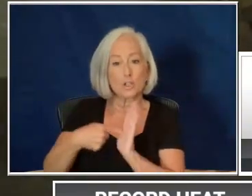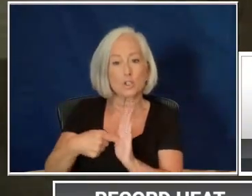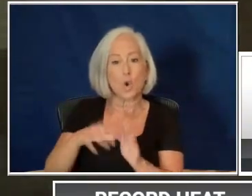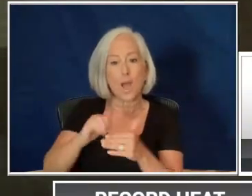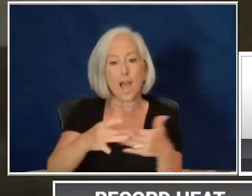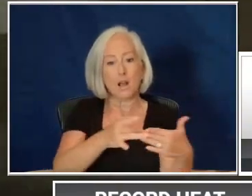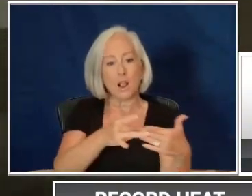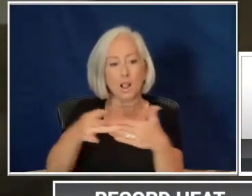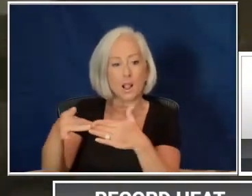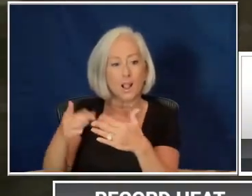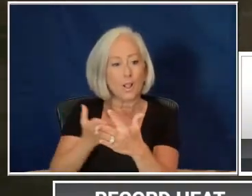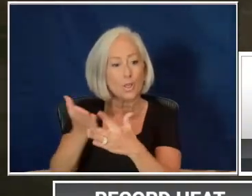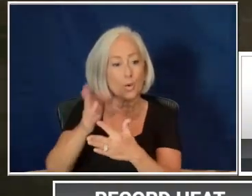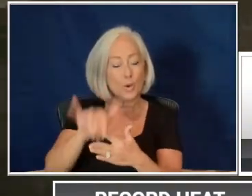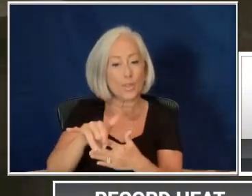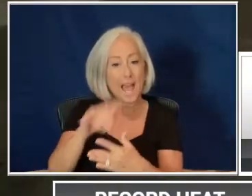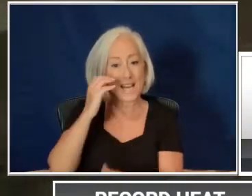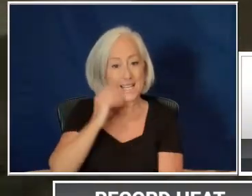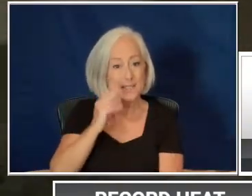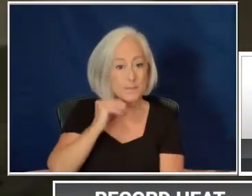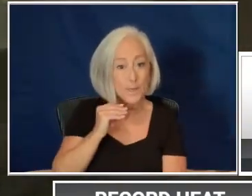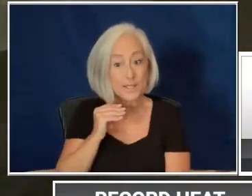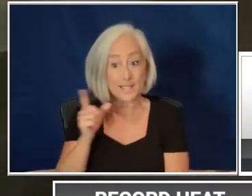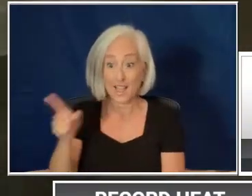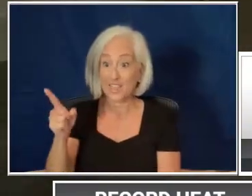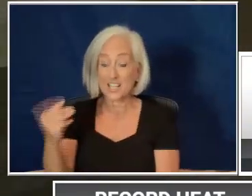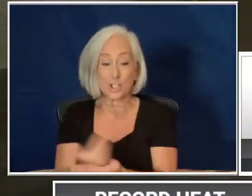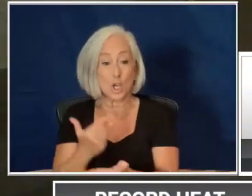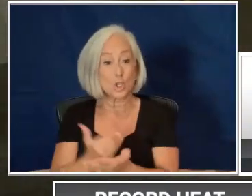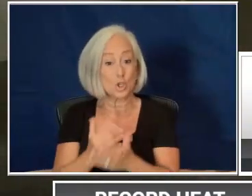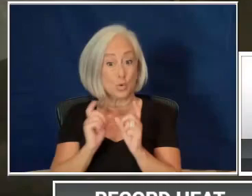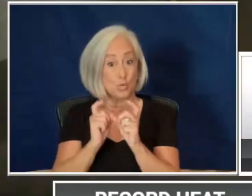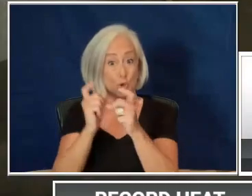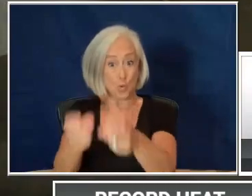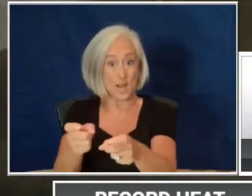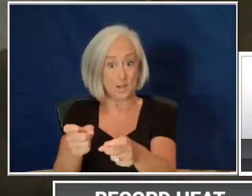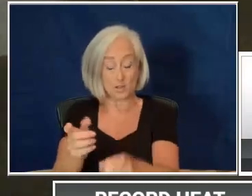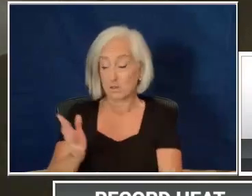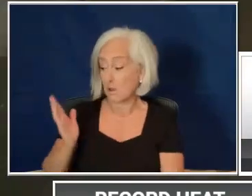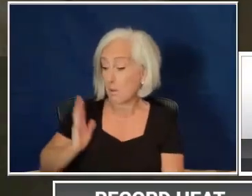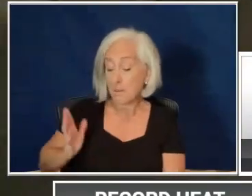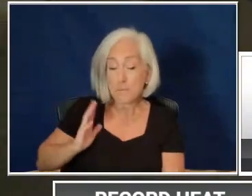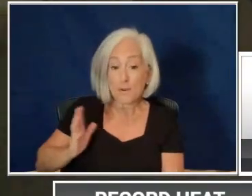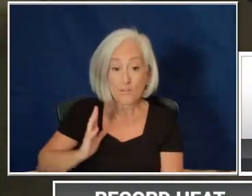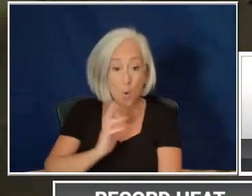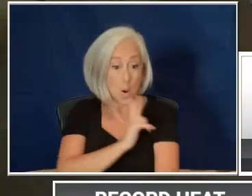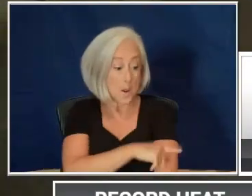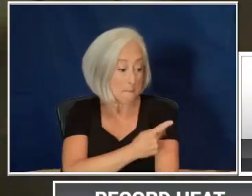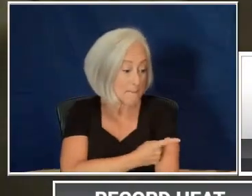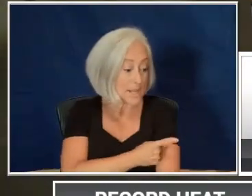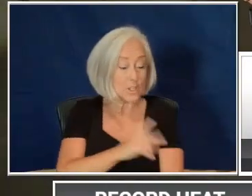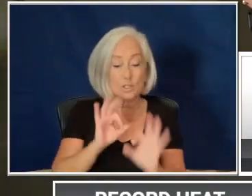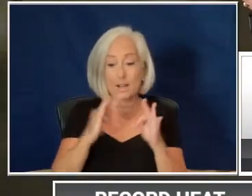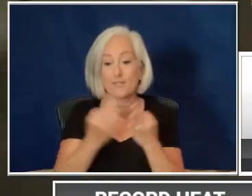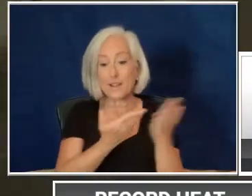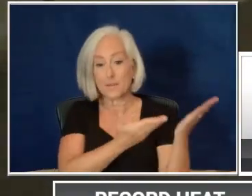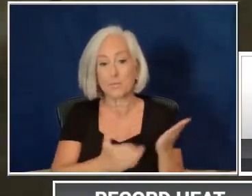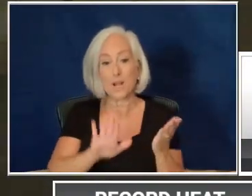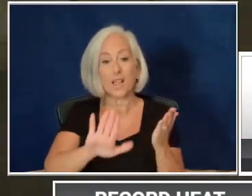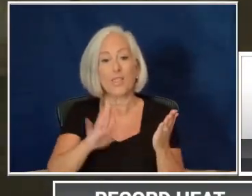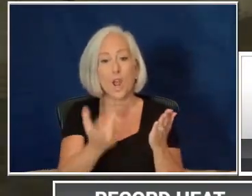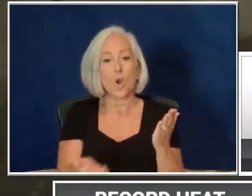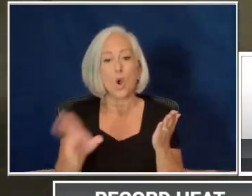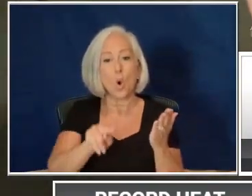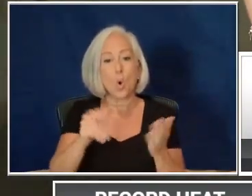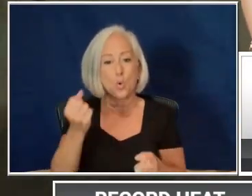this experience, because this is a new donation for you. Until now, you've had to have patients, families bring their own cars here to practice.